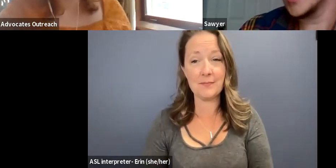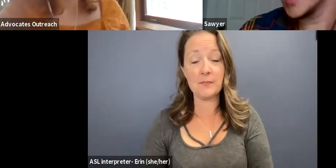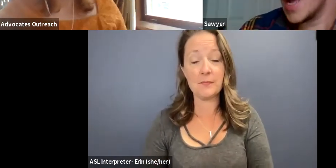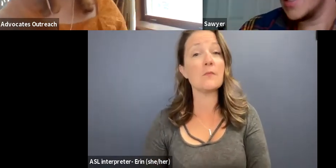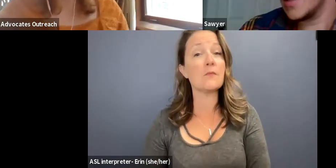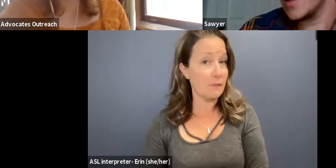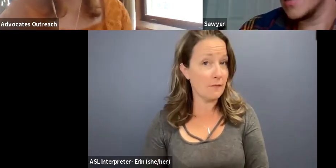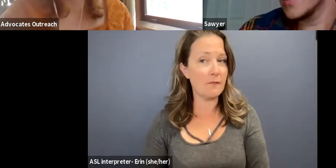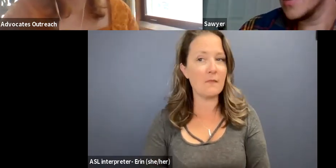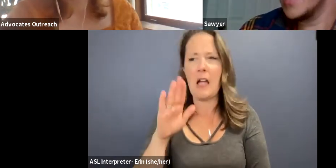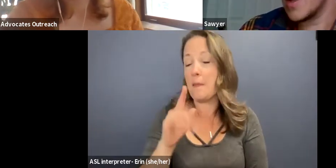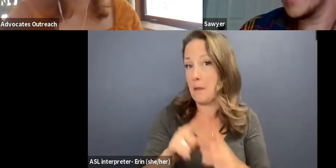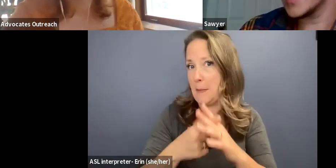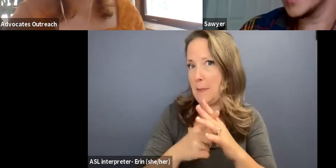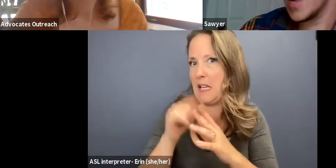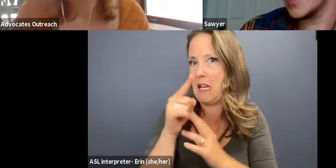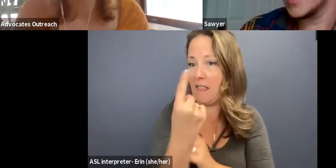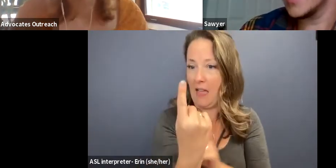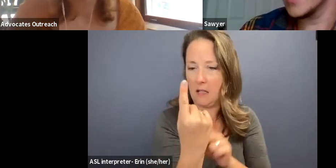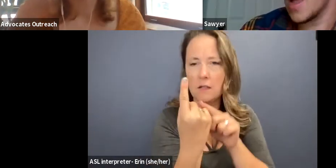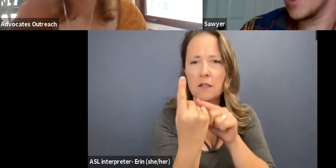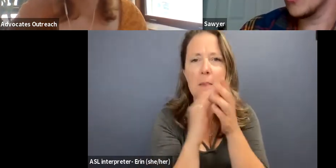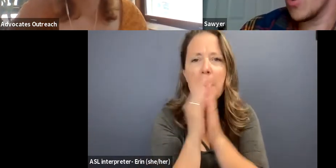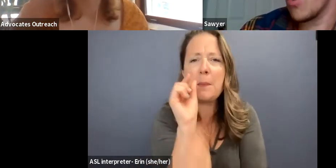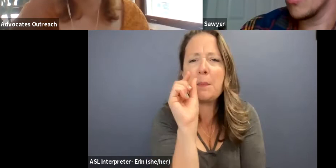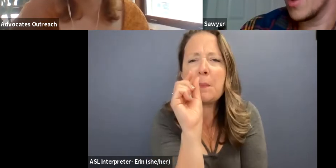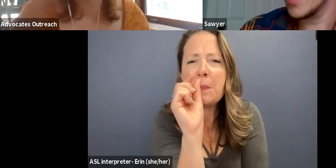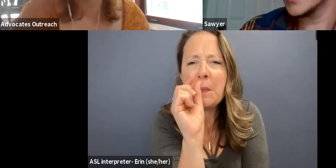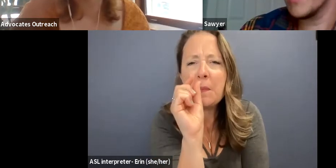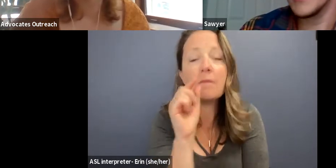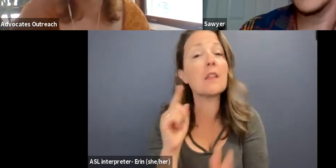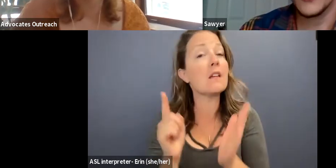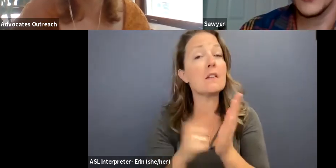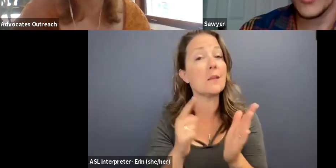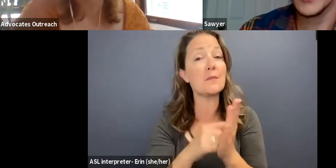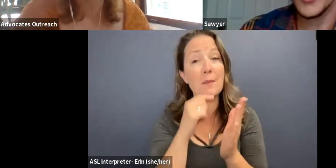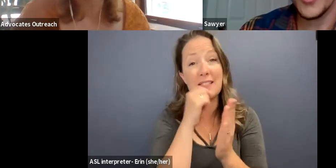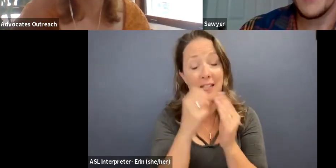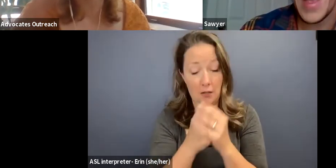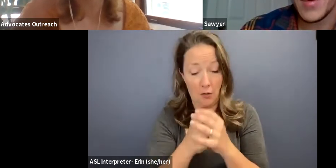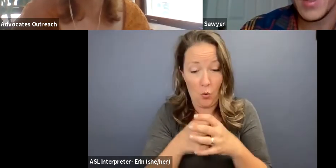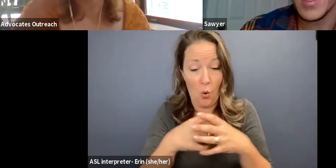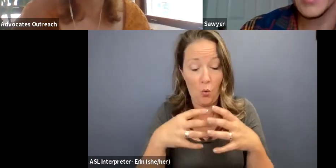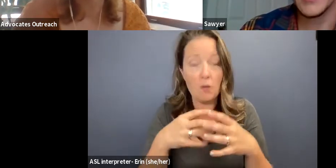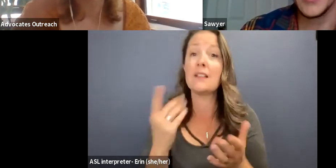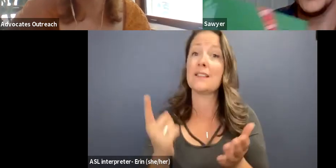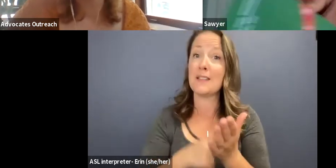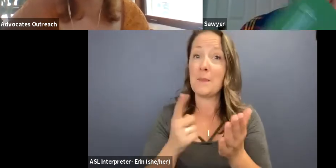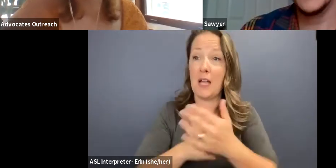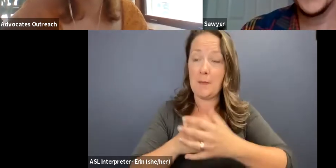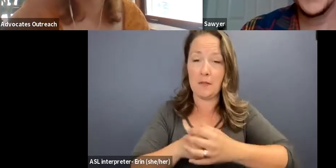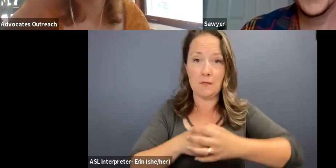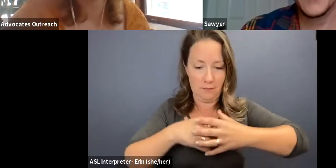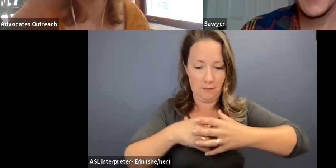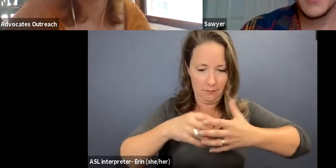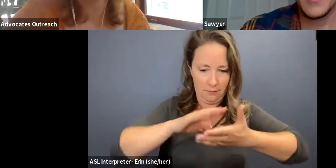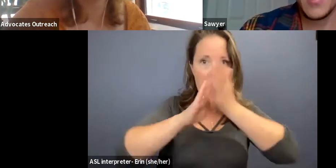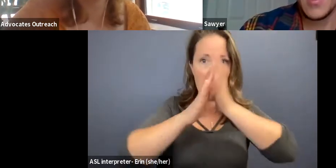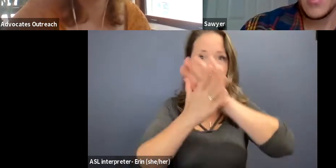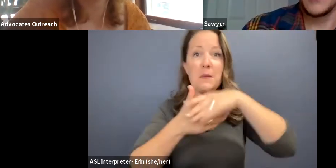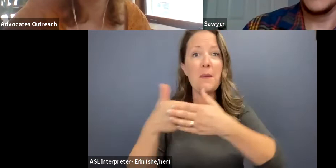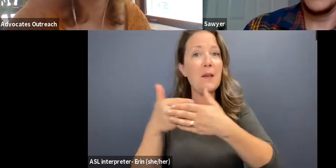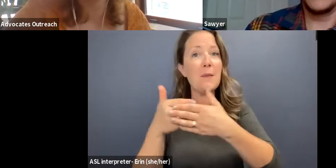couple pages out of this because this gives some examples of like how you can like talk to a very young child about where